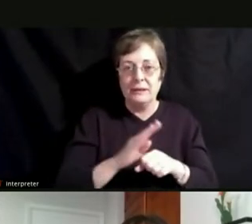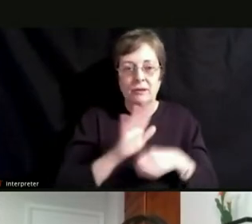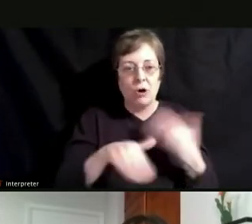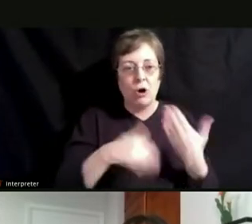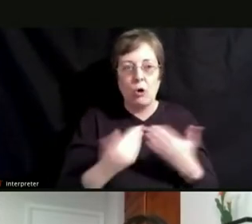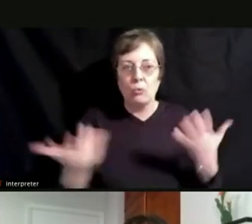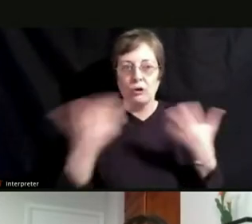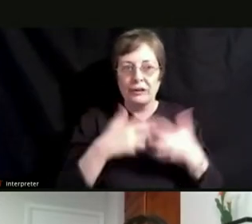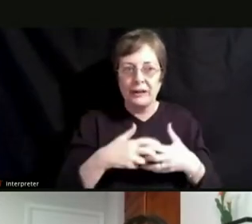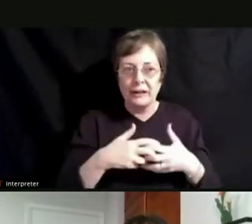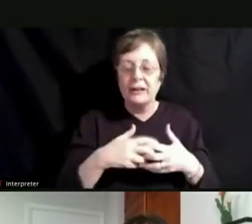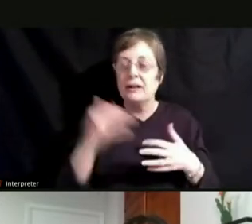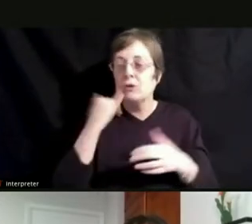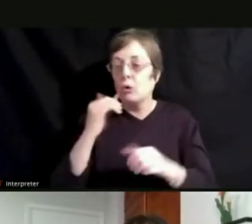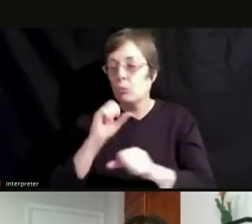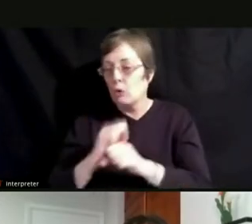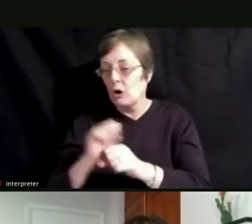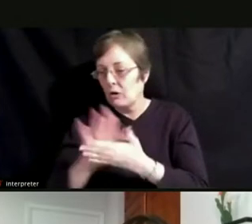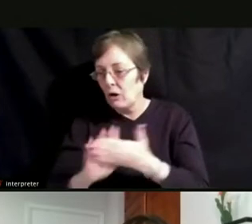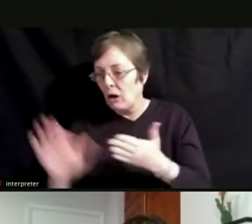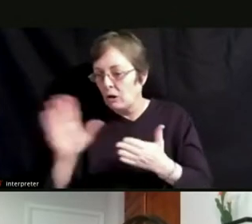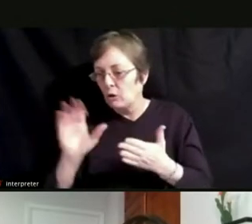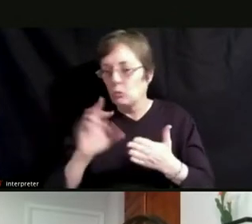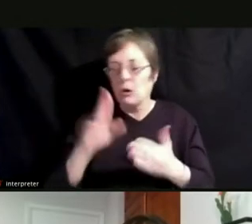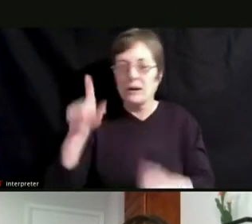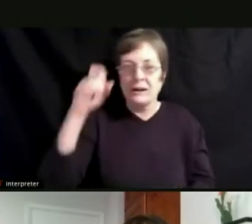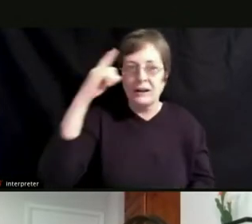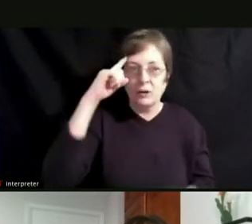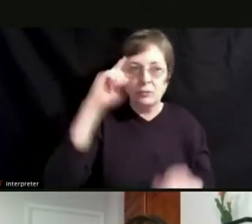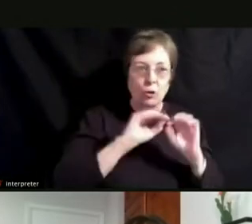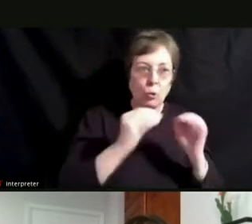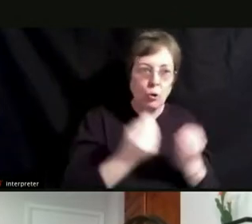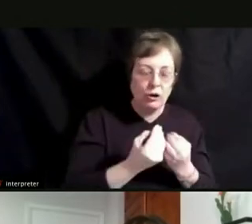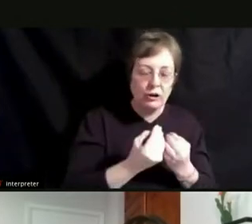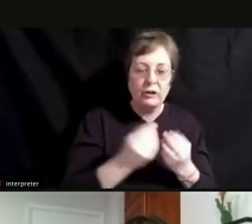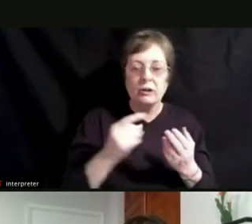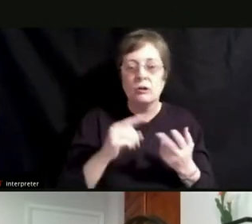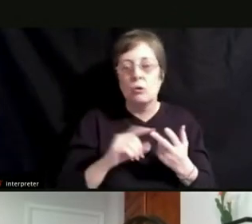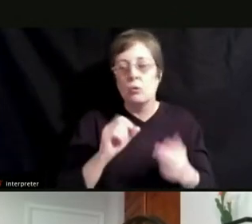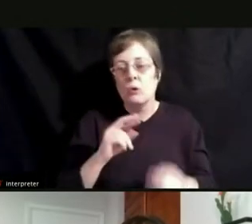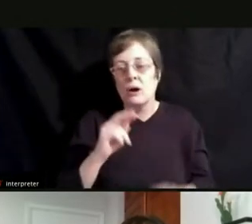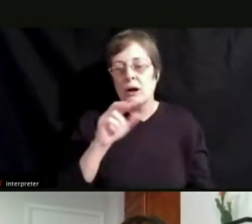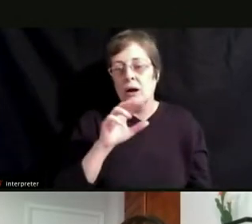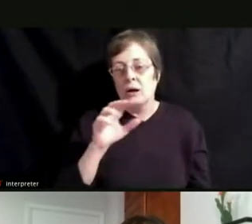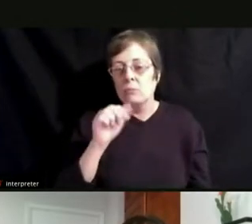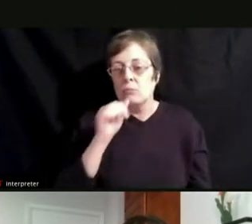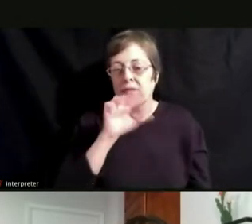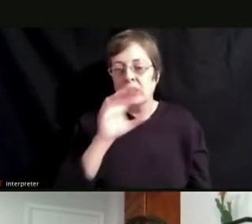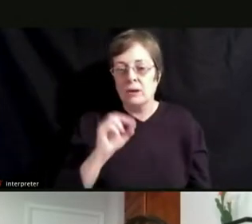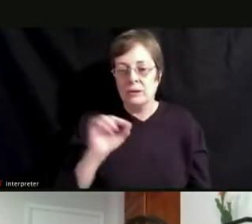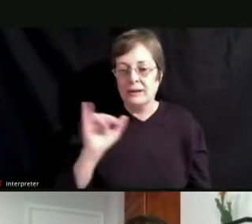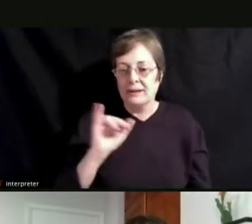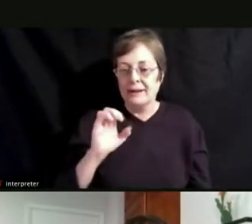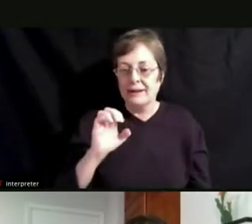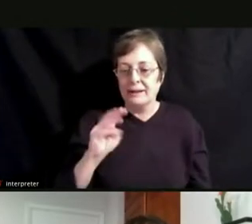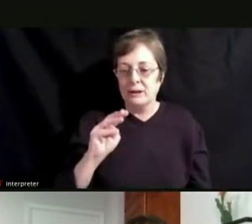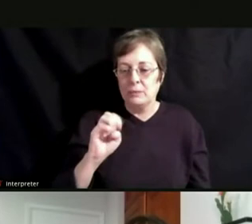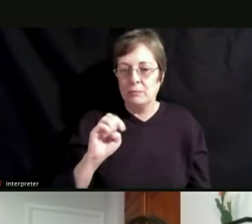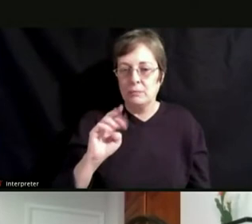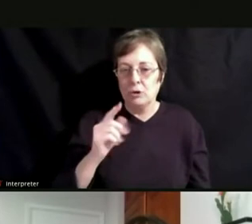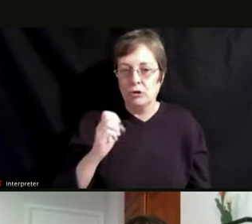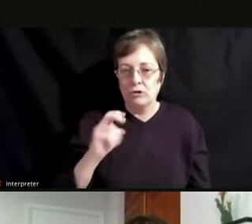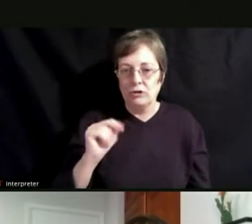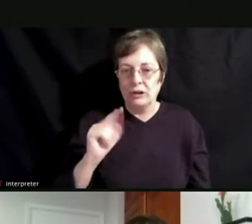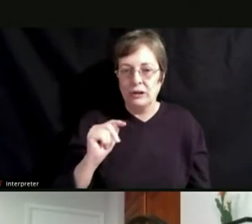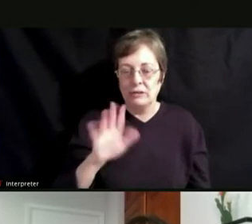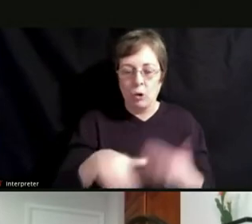in academia, whether you work in a government organization or a company like Emergent, that whole ecosystem, as we like to call it, is